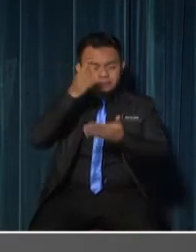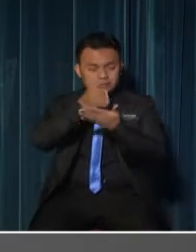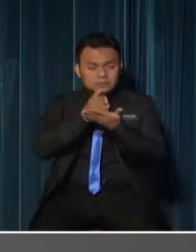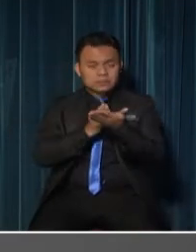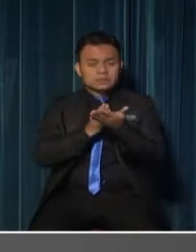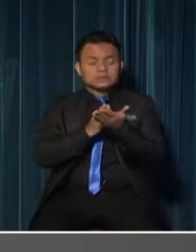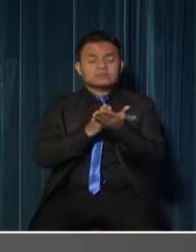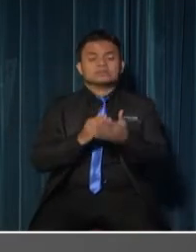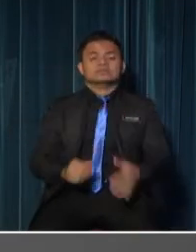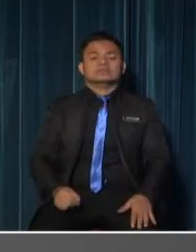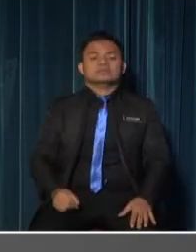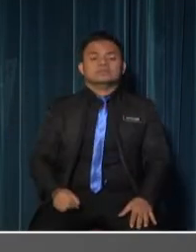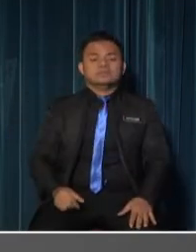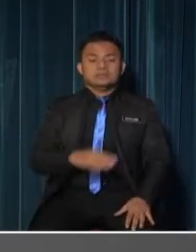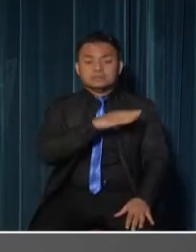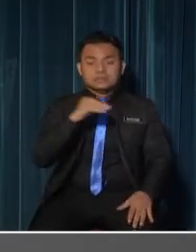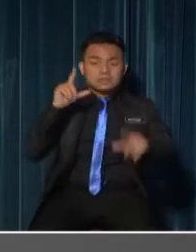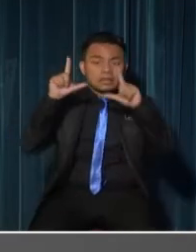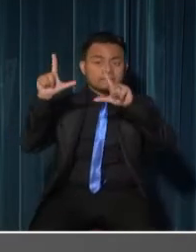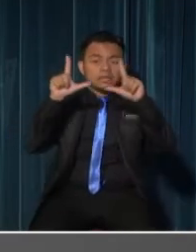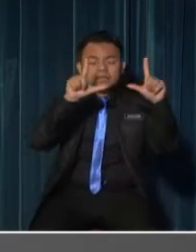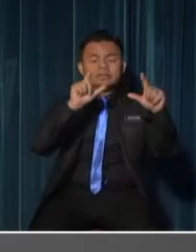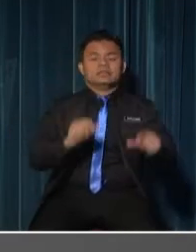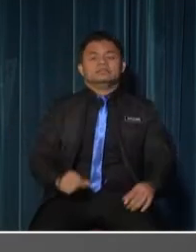and label it.